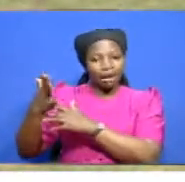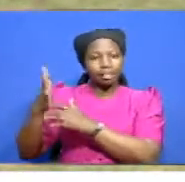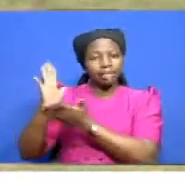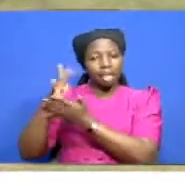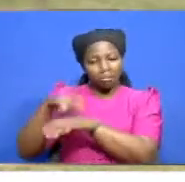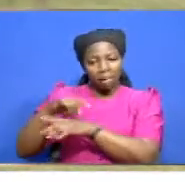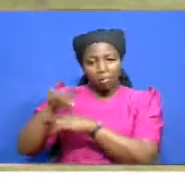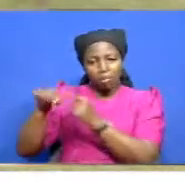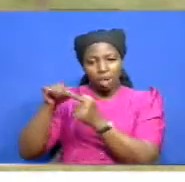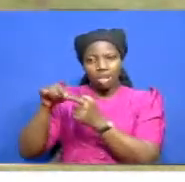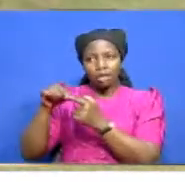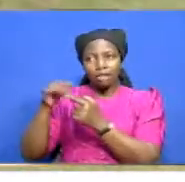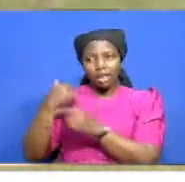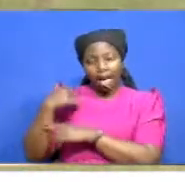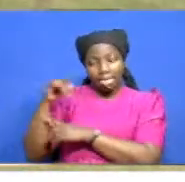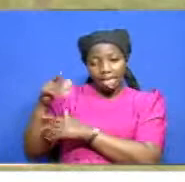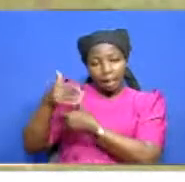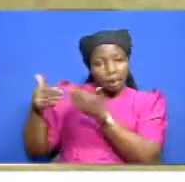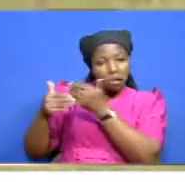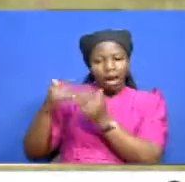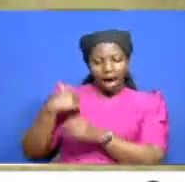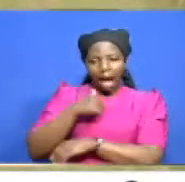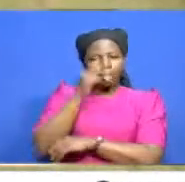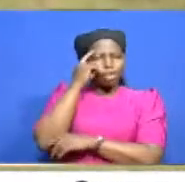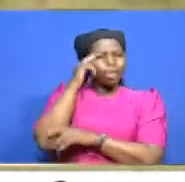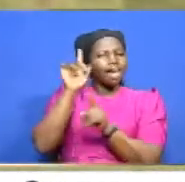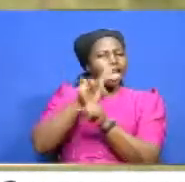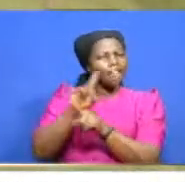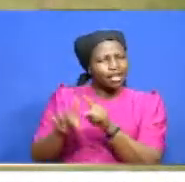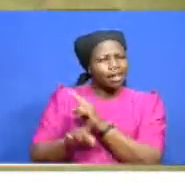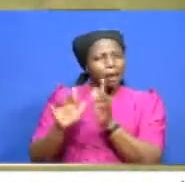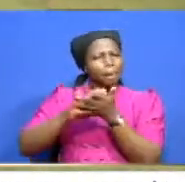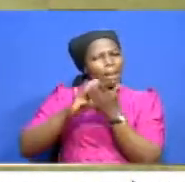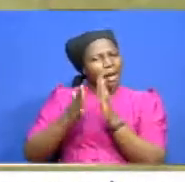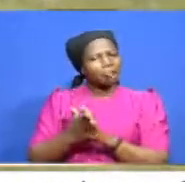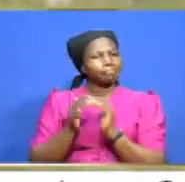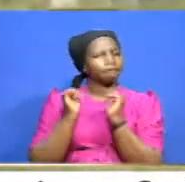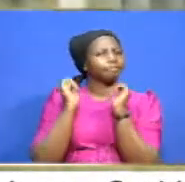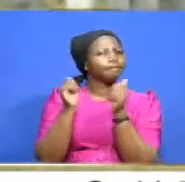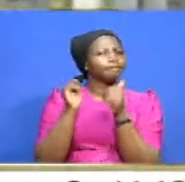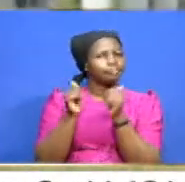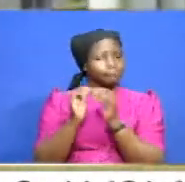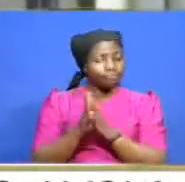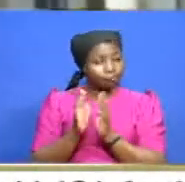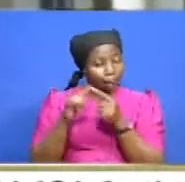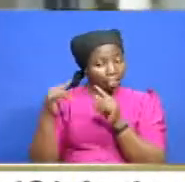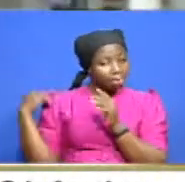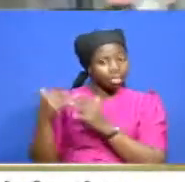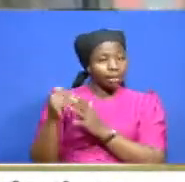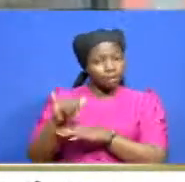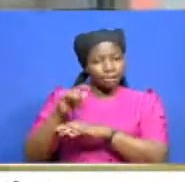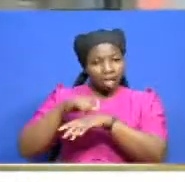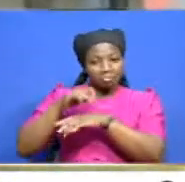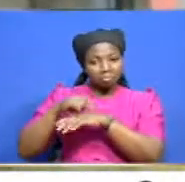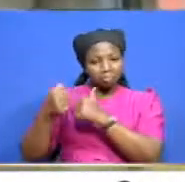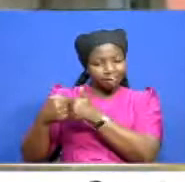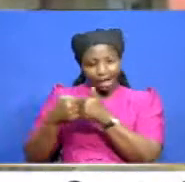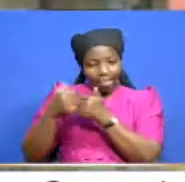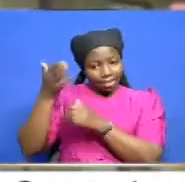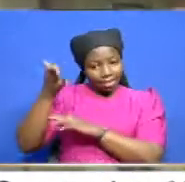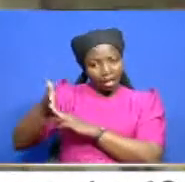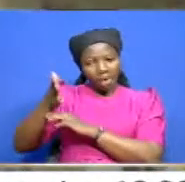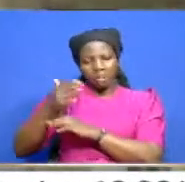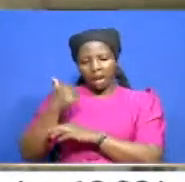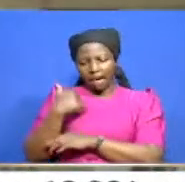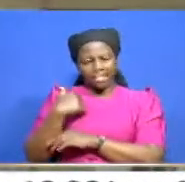had this building, we thought everything is going to be in a good mood. But since then, the challenges are there. We are facing